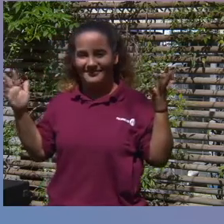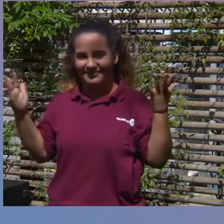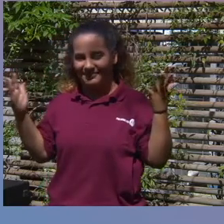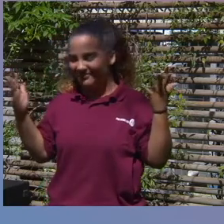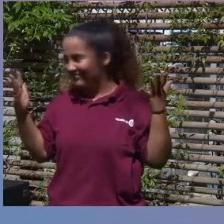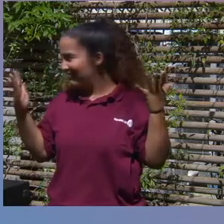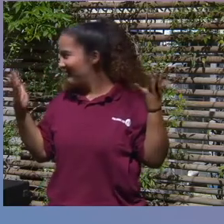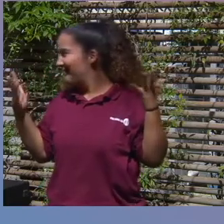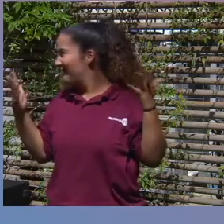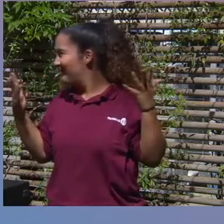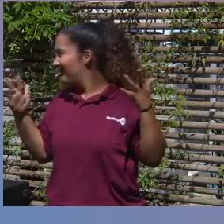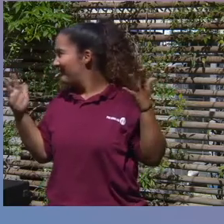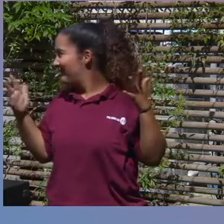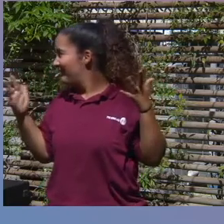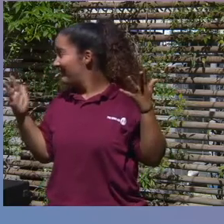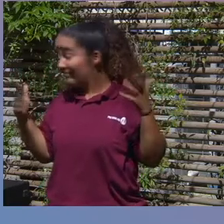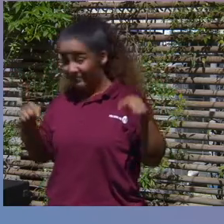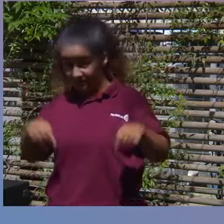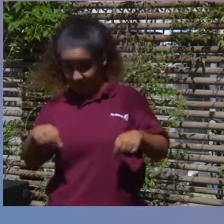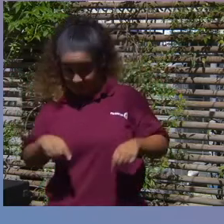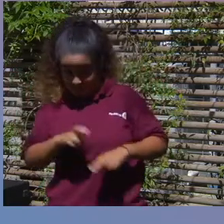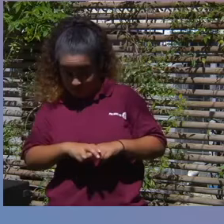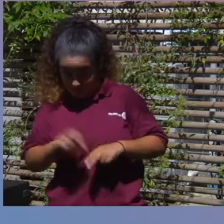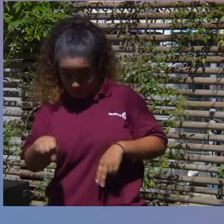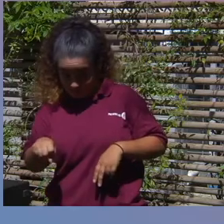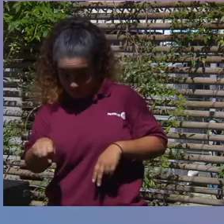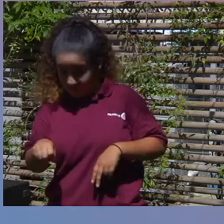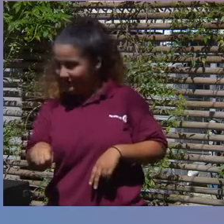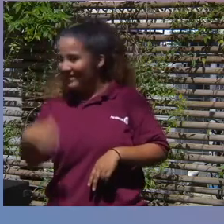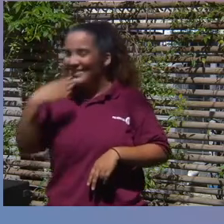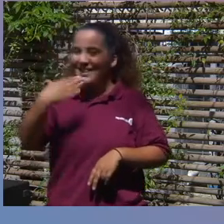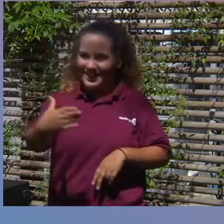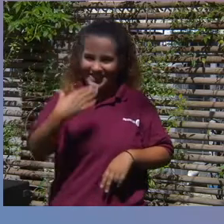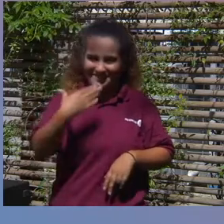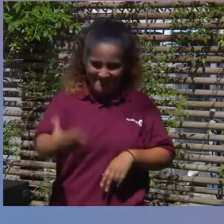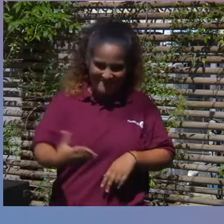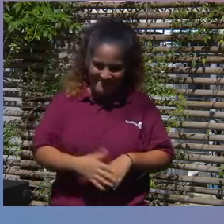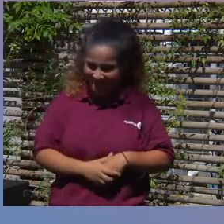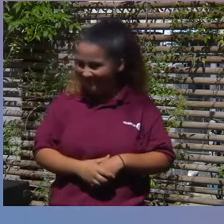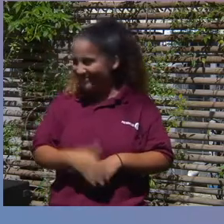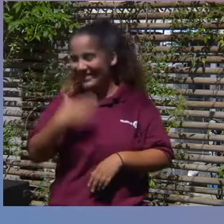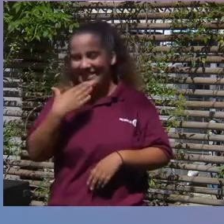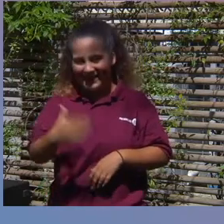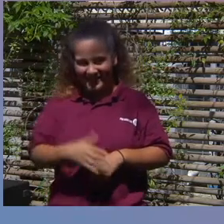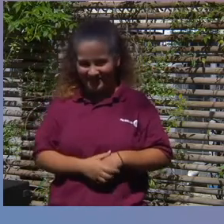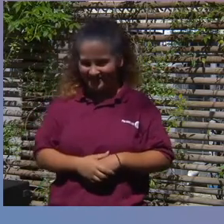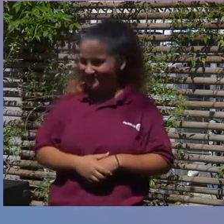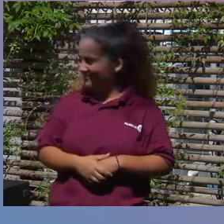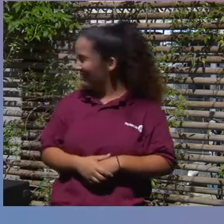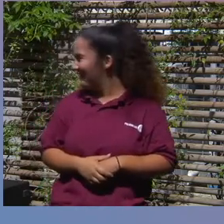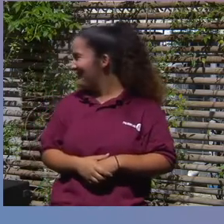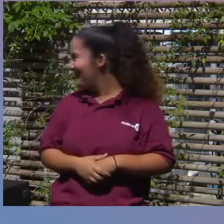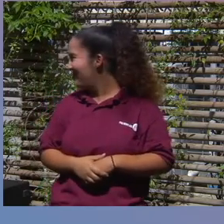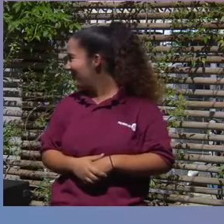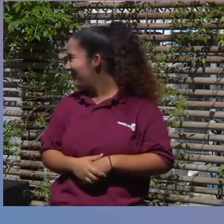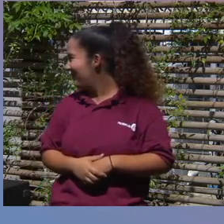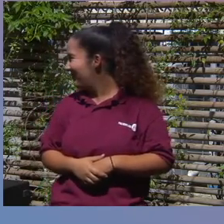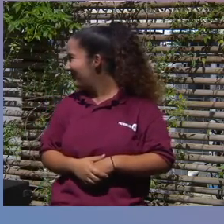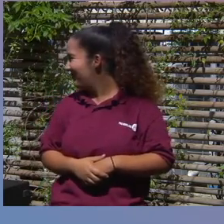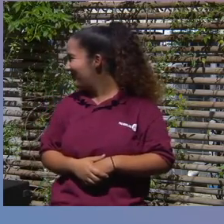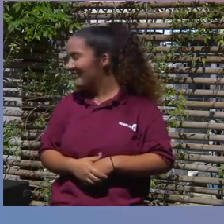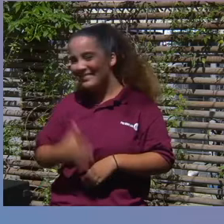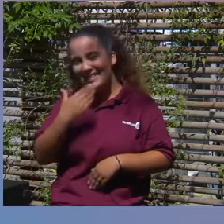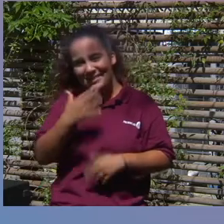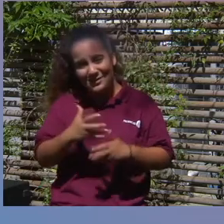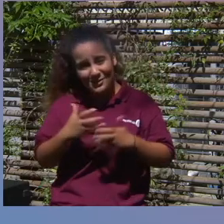Thank you. Am I right here? Yes. Yes. Thank you. Thank you for the love. Thank you so